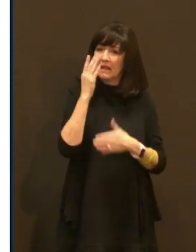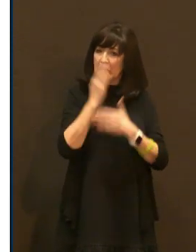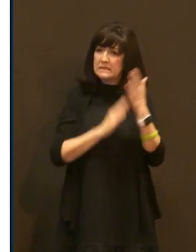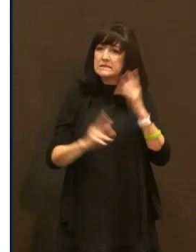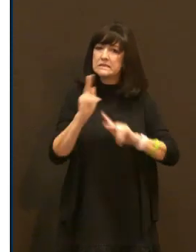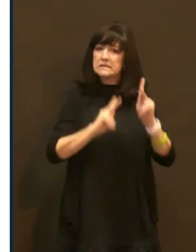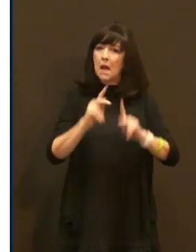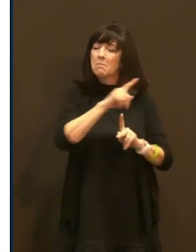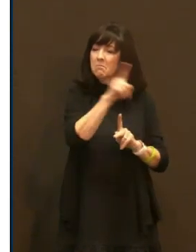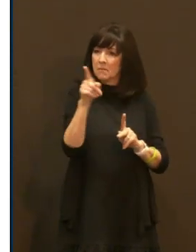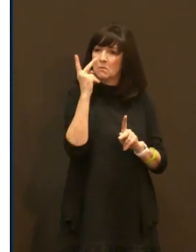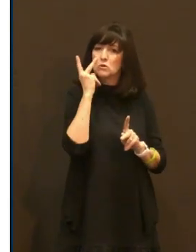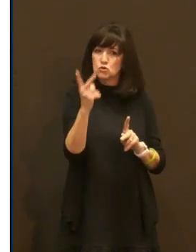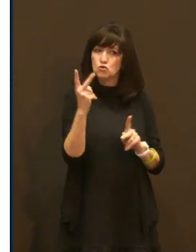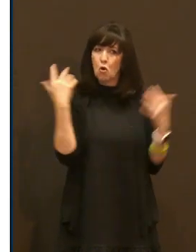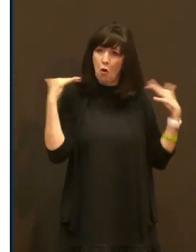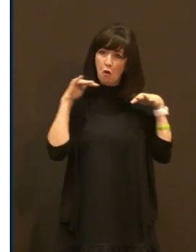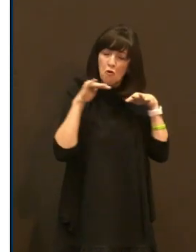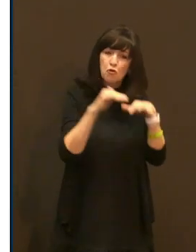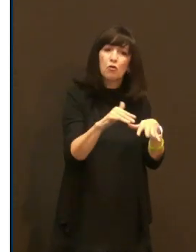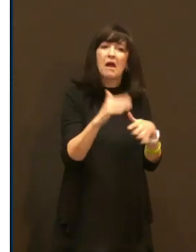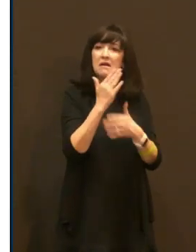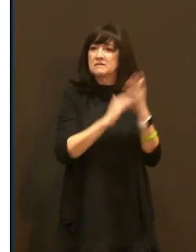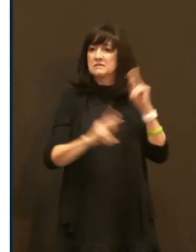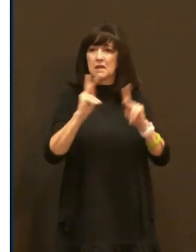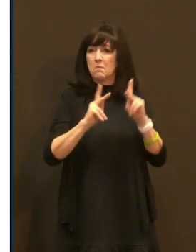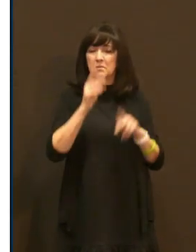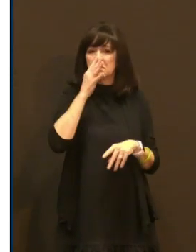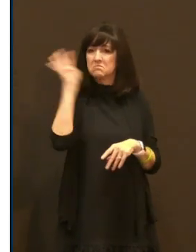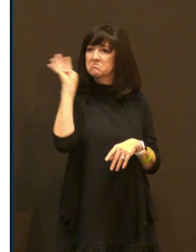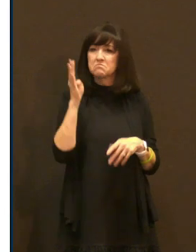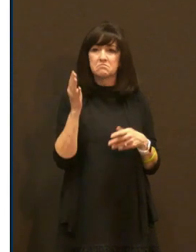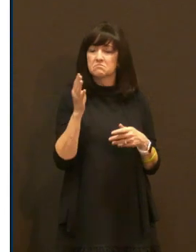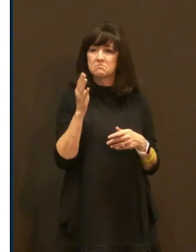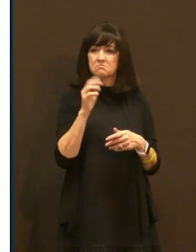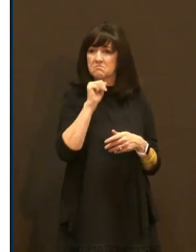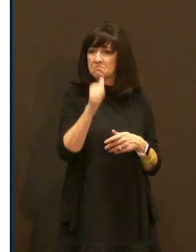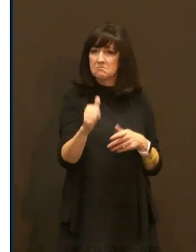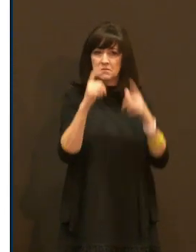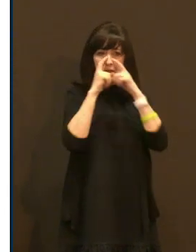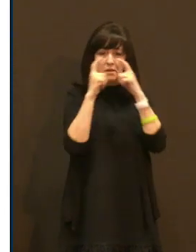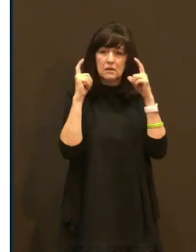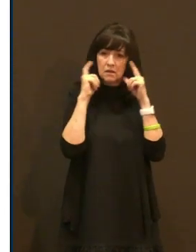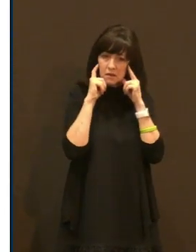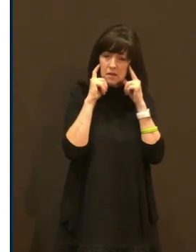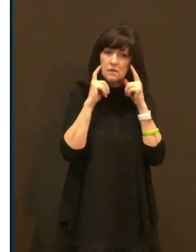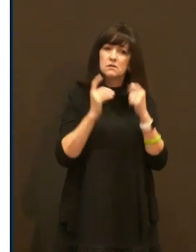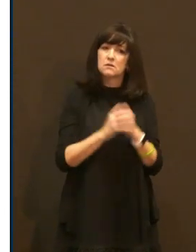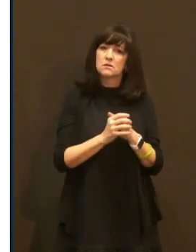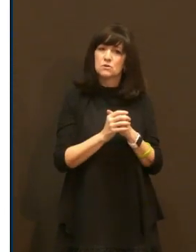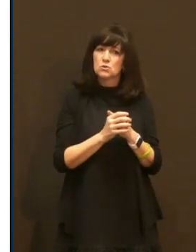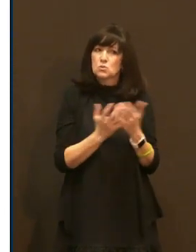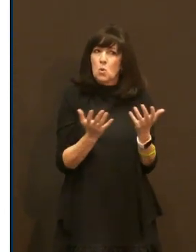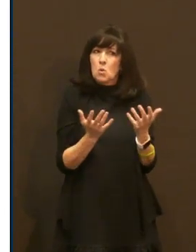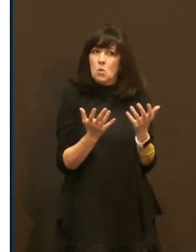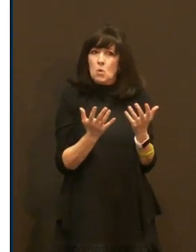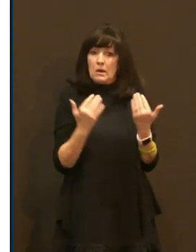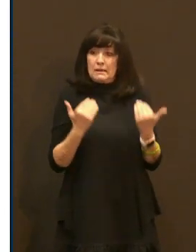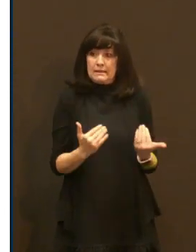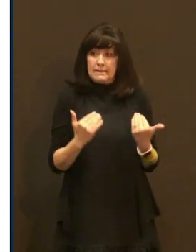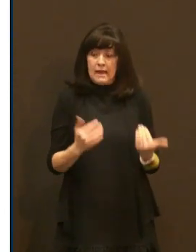social distancing and weren't wearing masks. And in looking ahead with the restrictions being lifted, how is the state